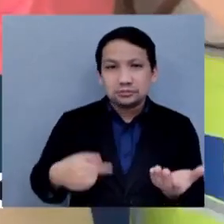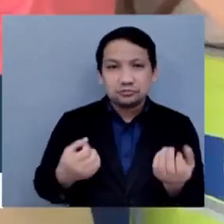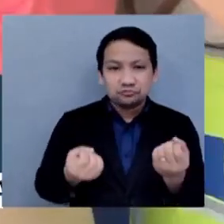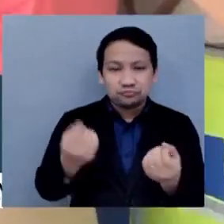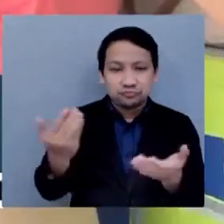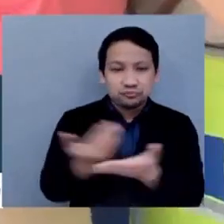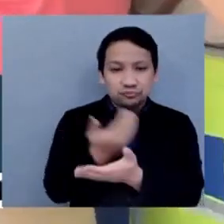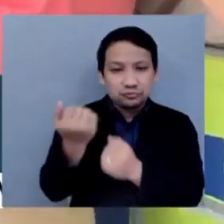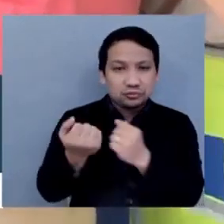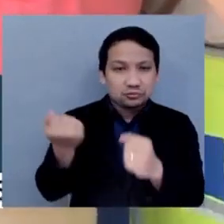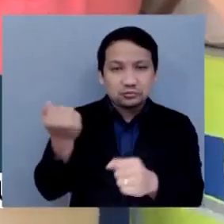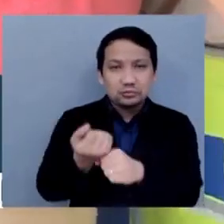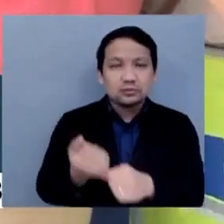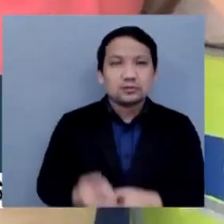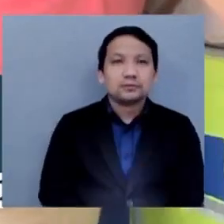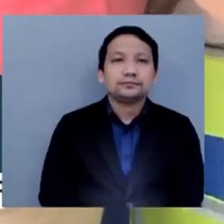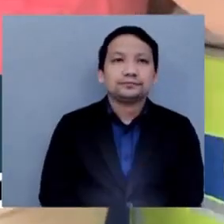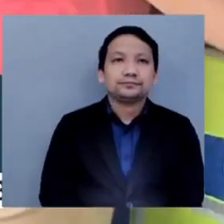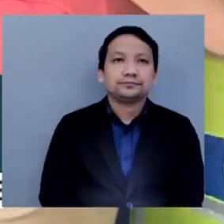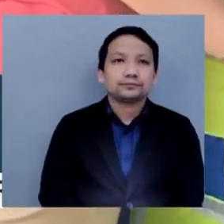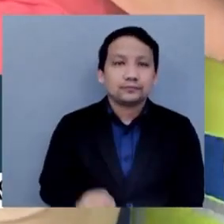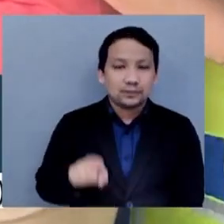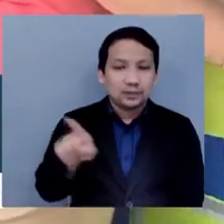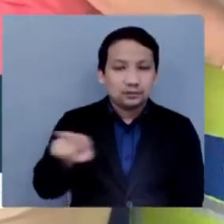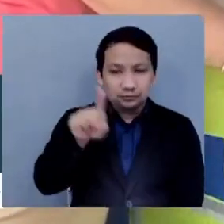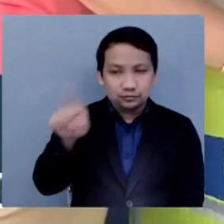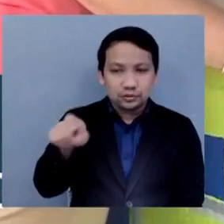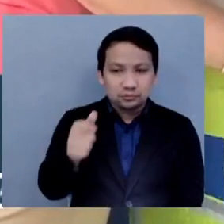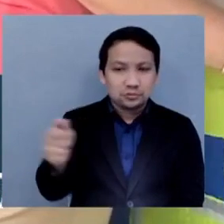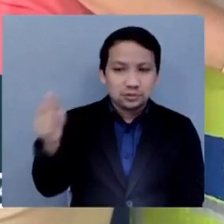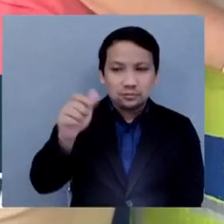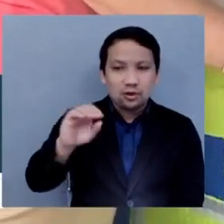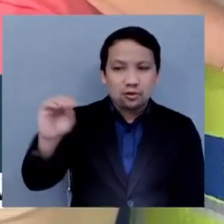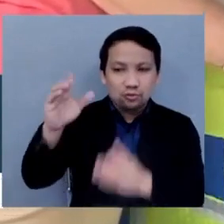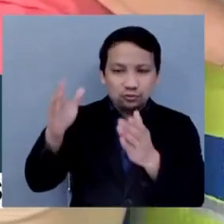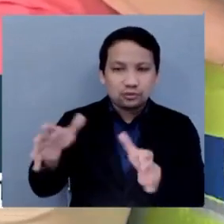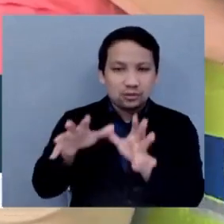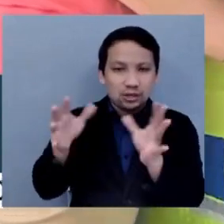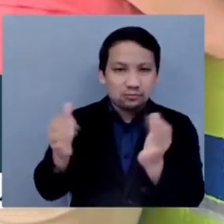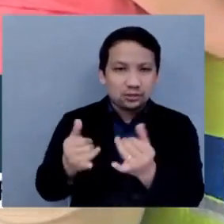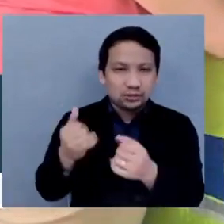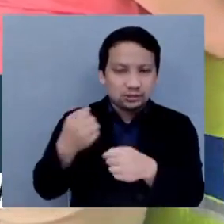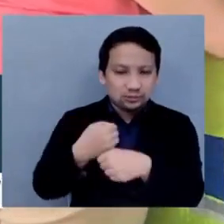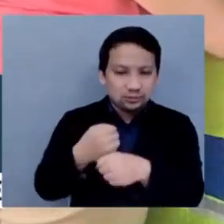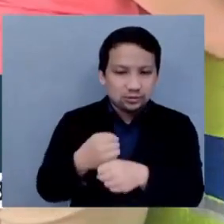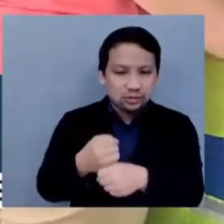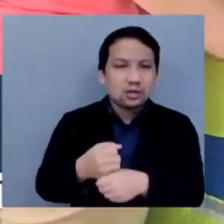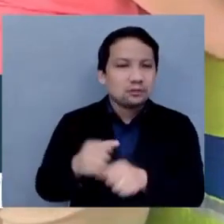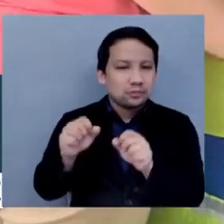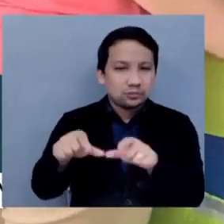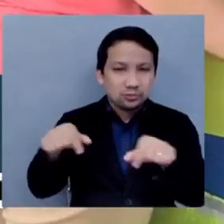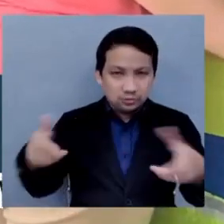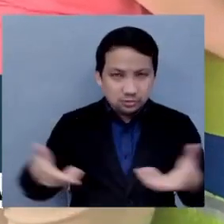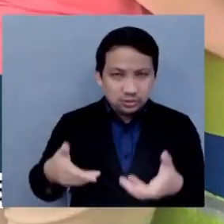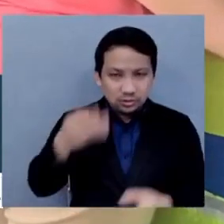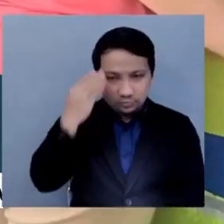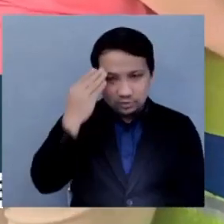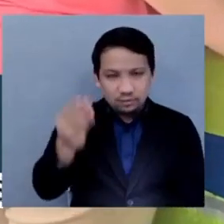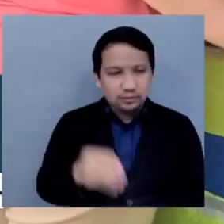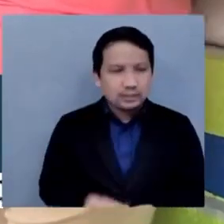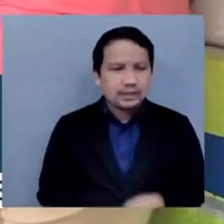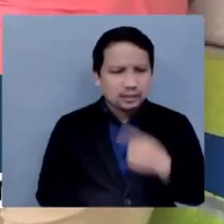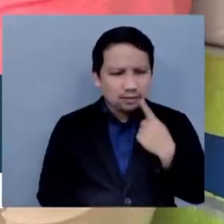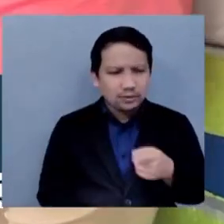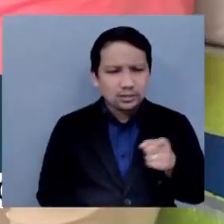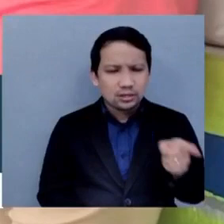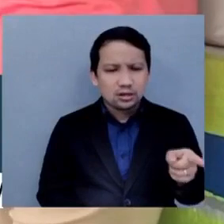Yes, Carmina, we talked to the head of the fireworks factory, fireworks stores here in Bacawe, Bulacan, and she said that it